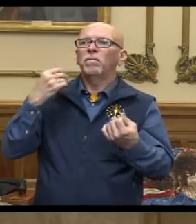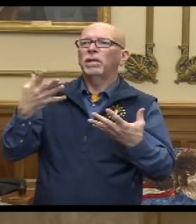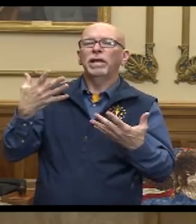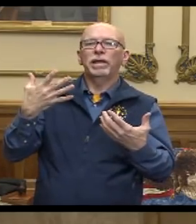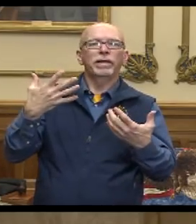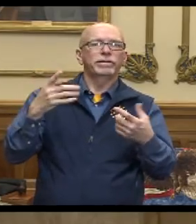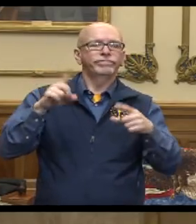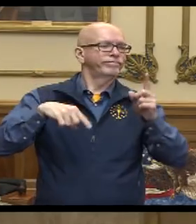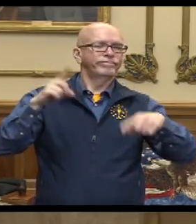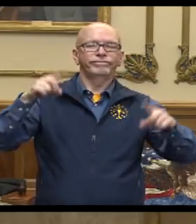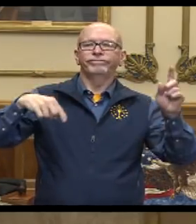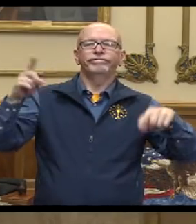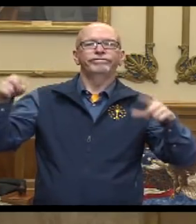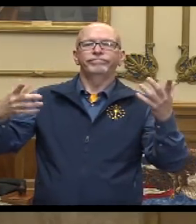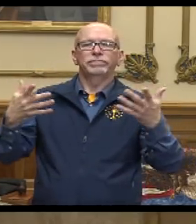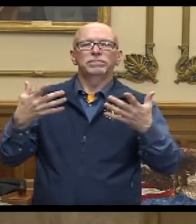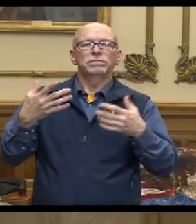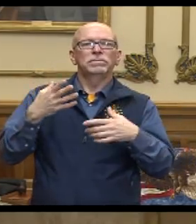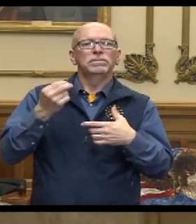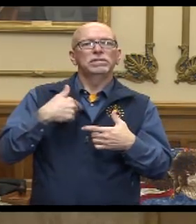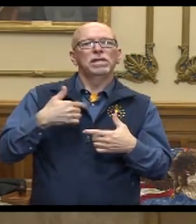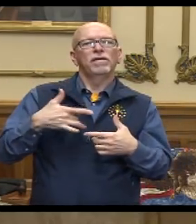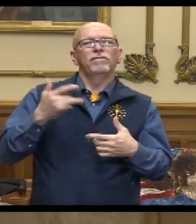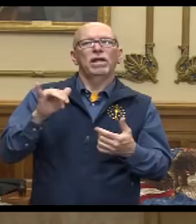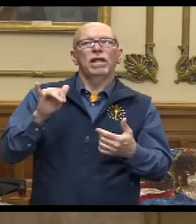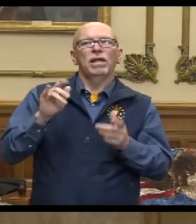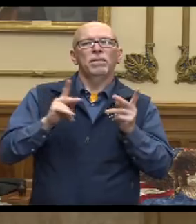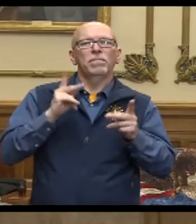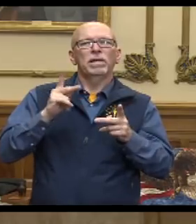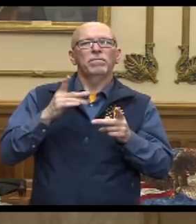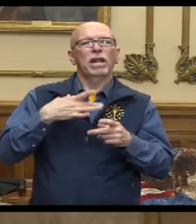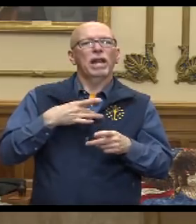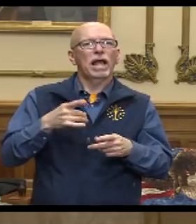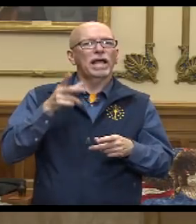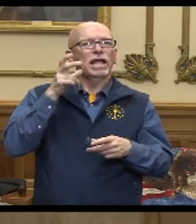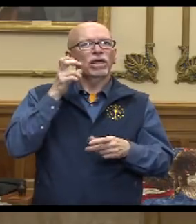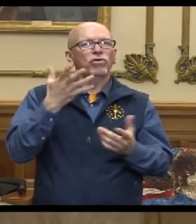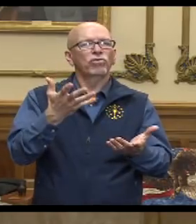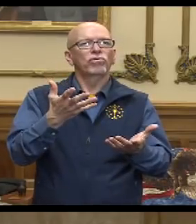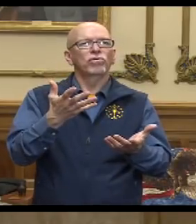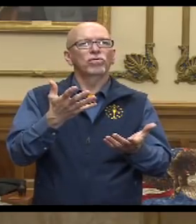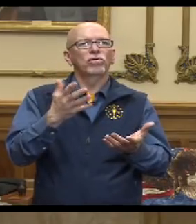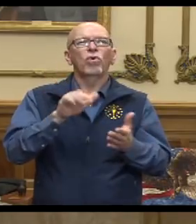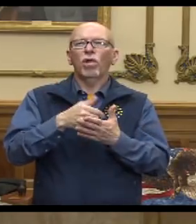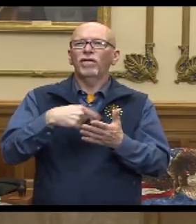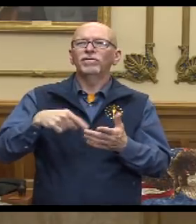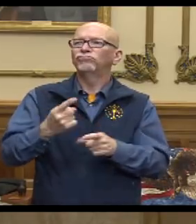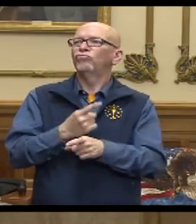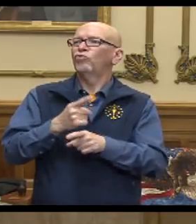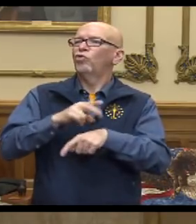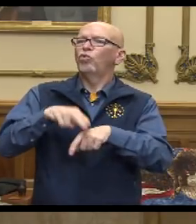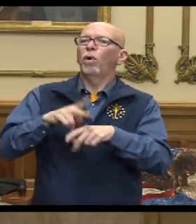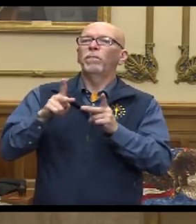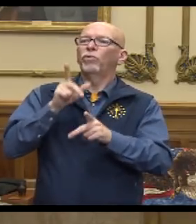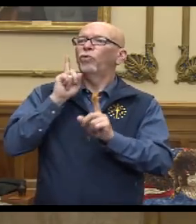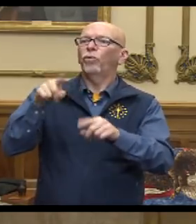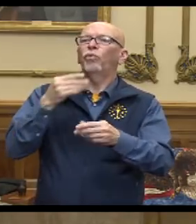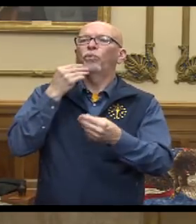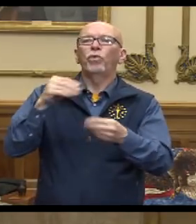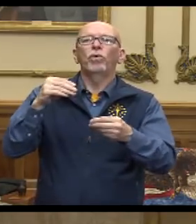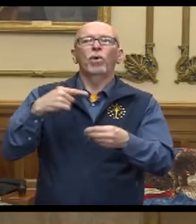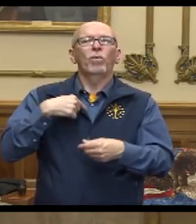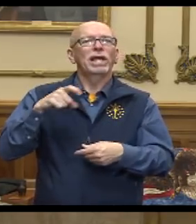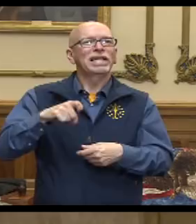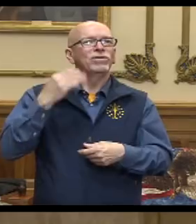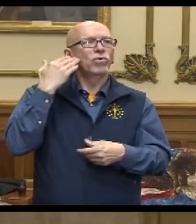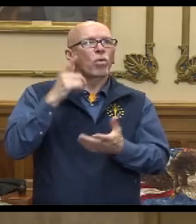many variables, and I feel like people would like to hear how, all of us regular people that grocery shop would love to know